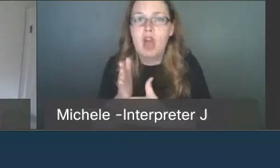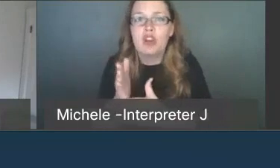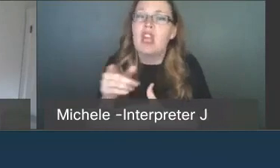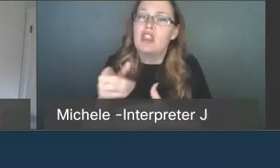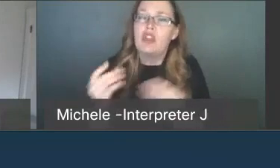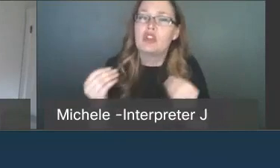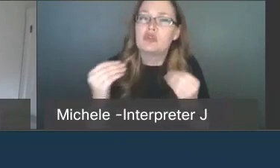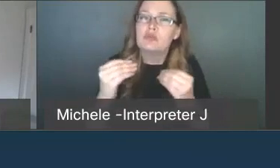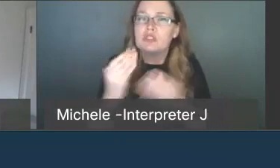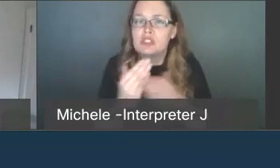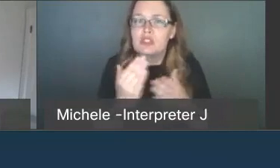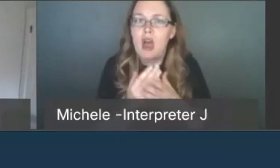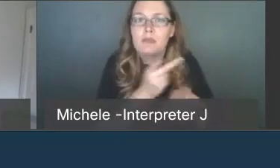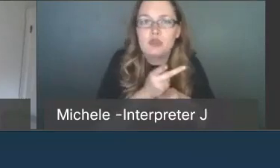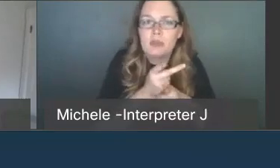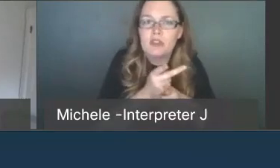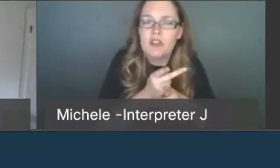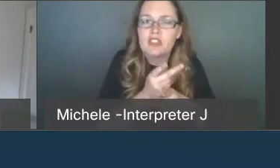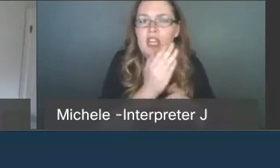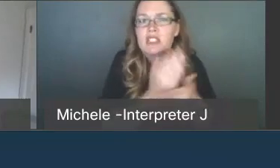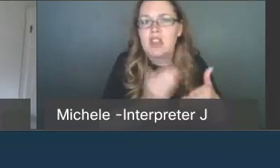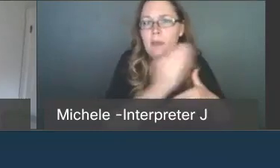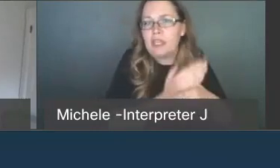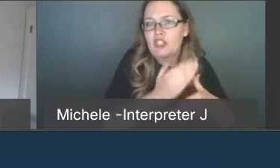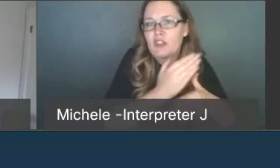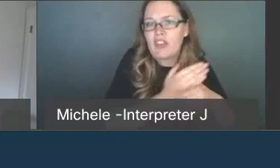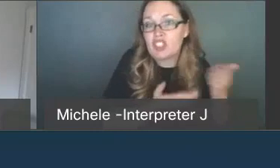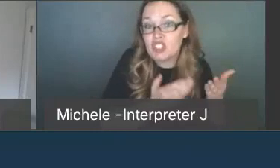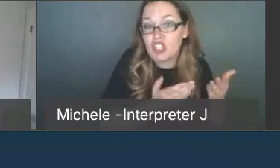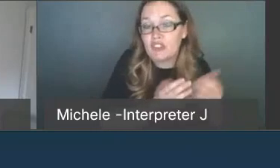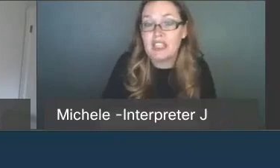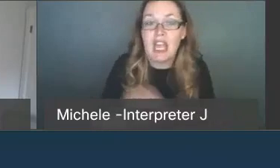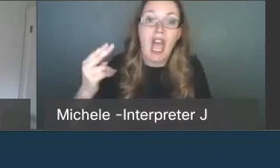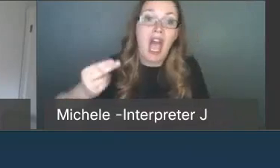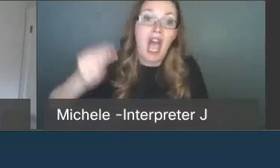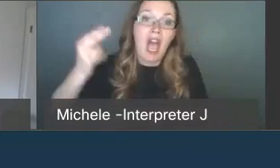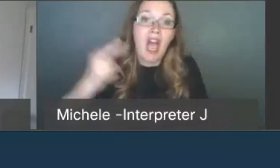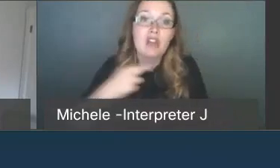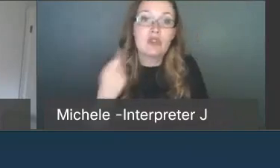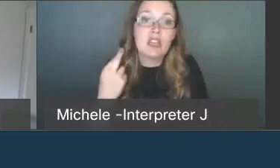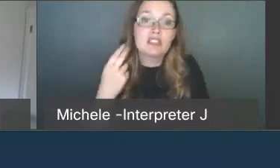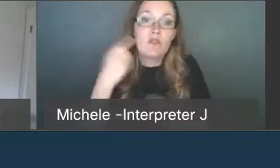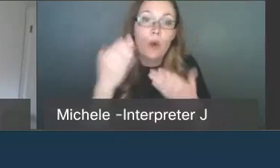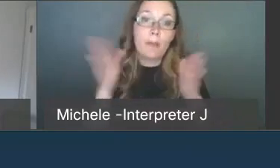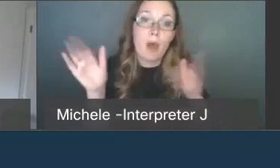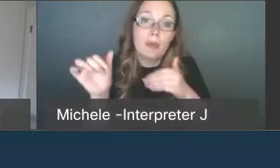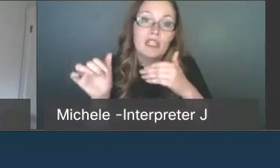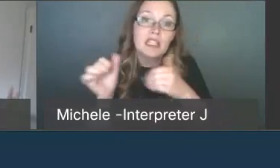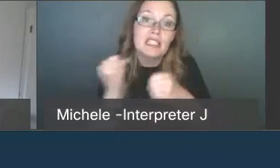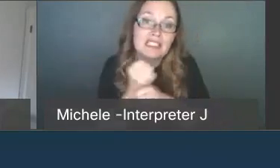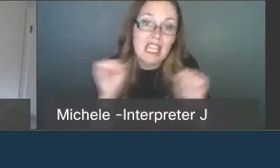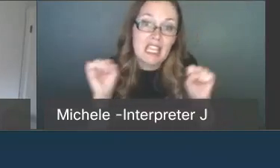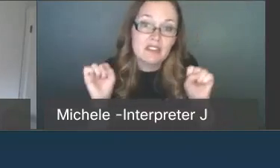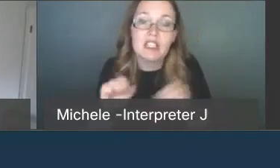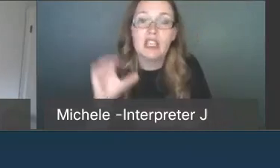focused supervision and intervention. And then finally, if we have somebody who's high risk for public safety behaviors,